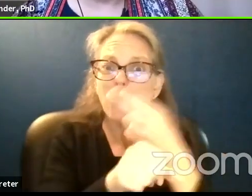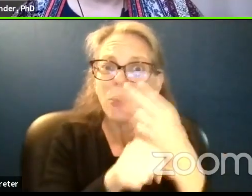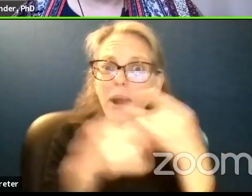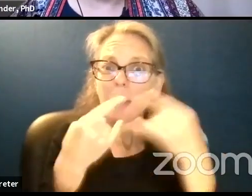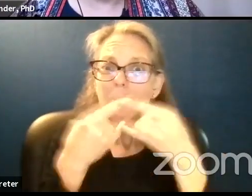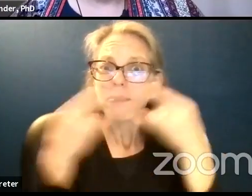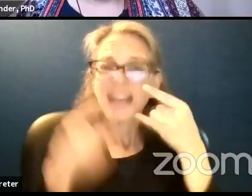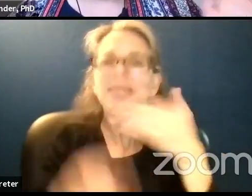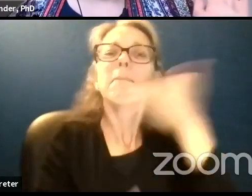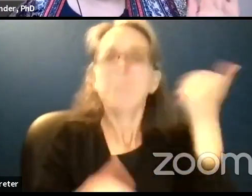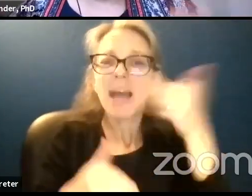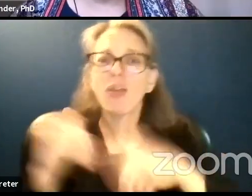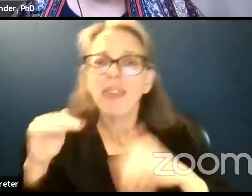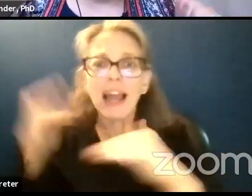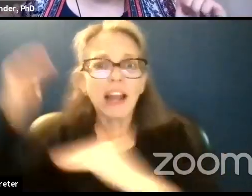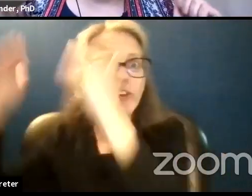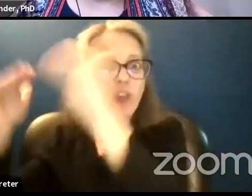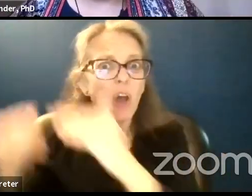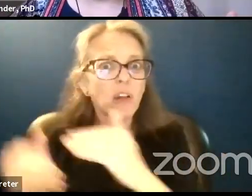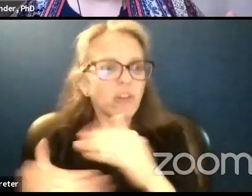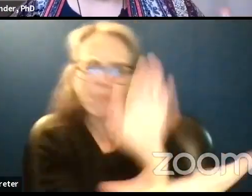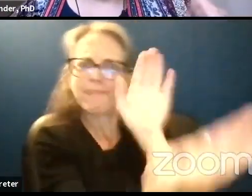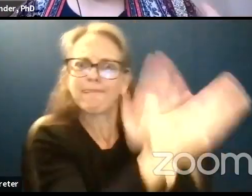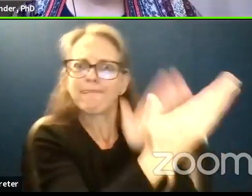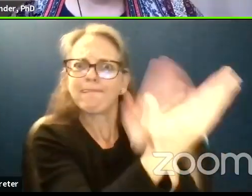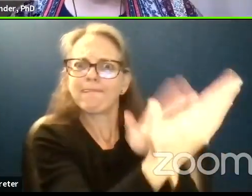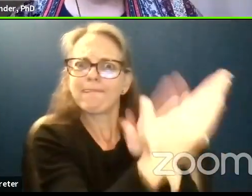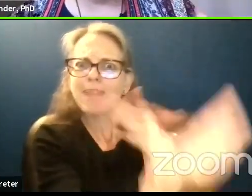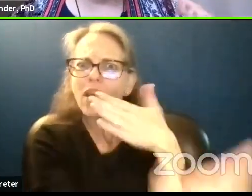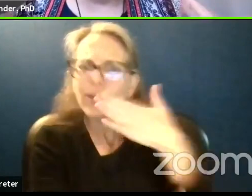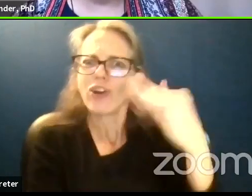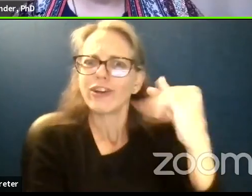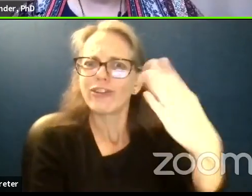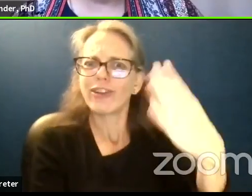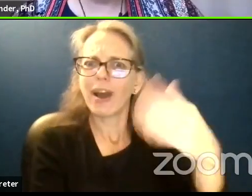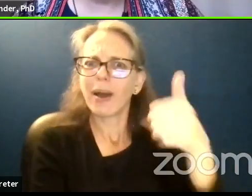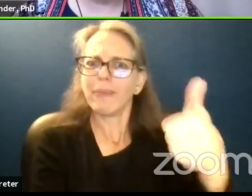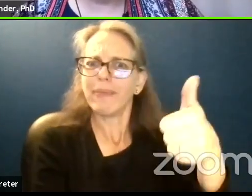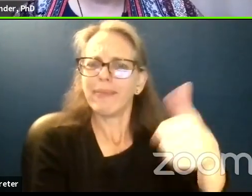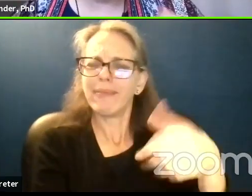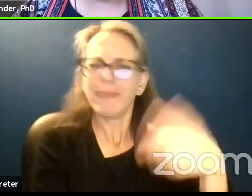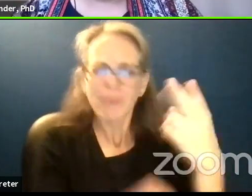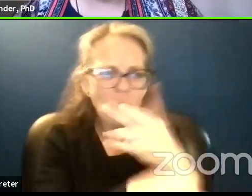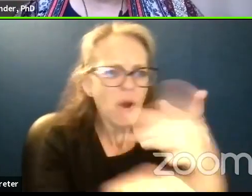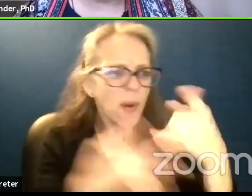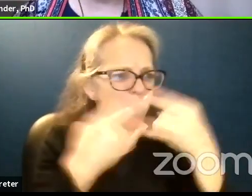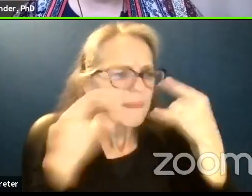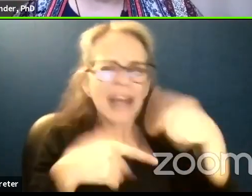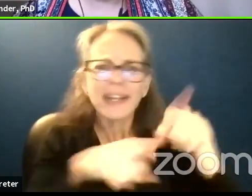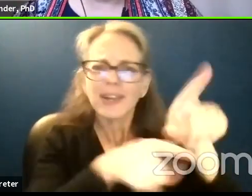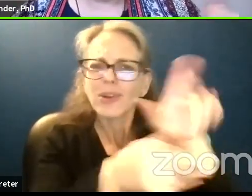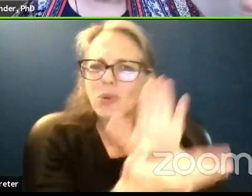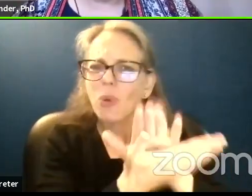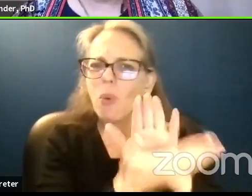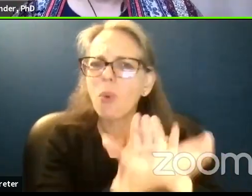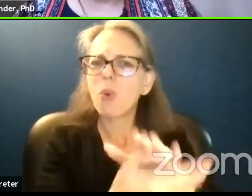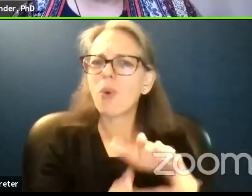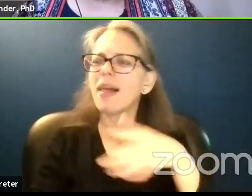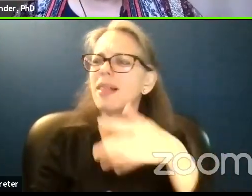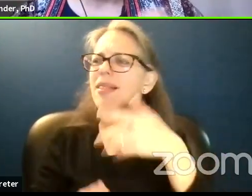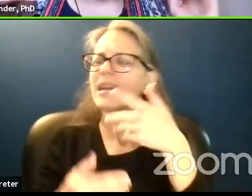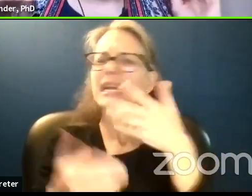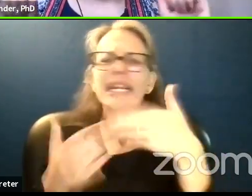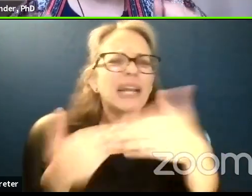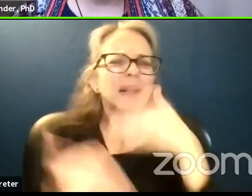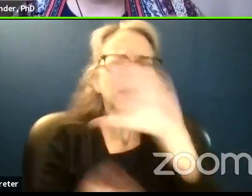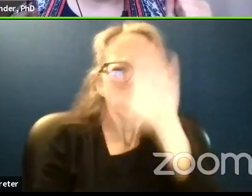adults. So that's good true. Job, really good job wearing your mask at school. If you are in person or if you're doing virtual